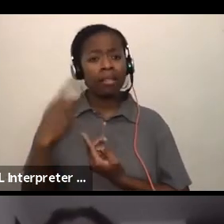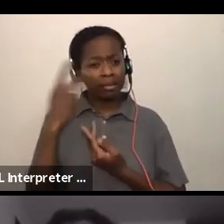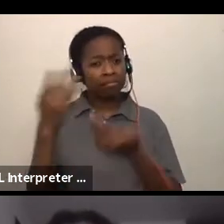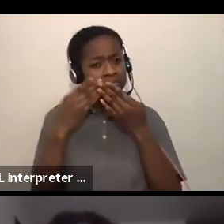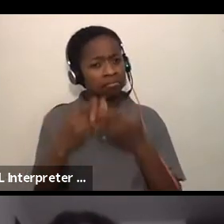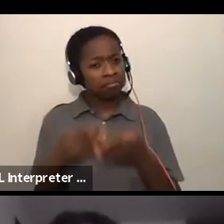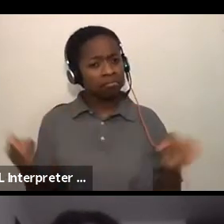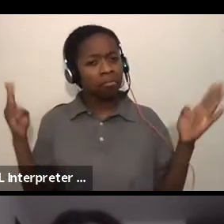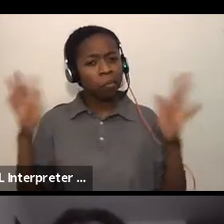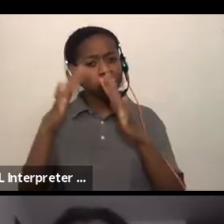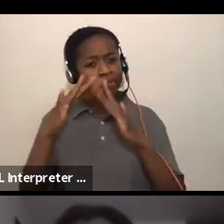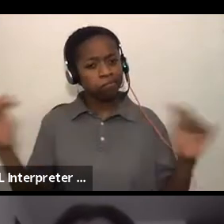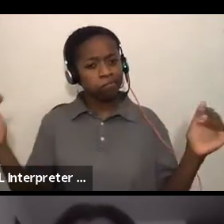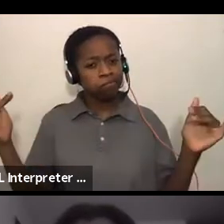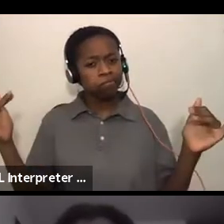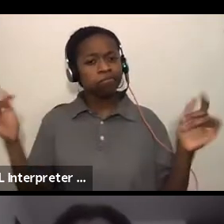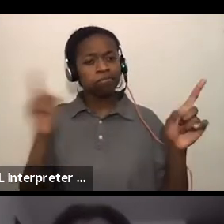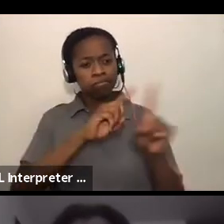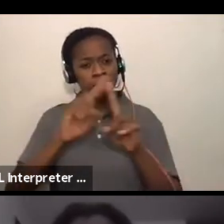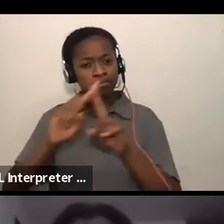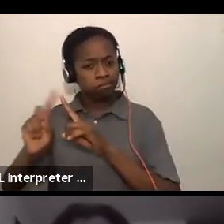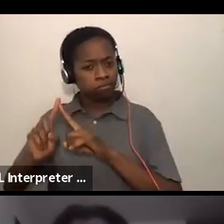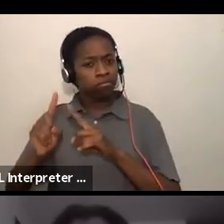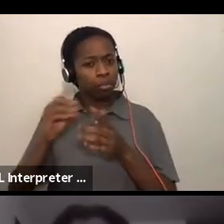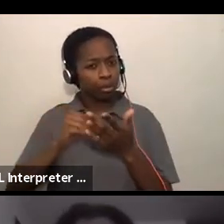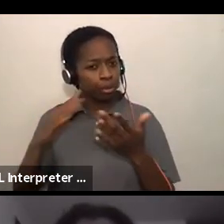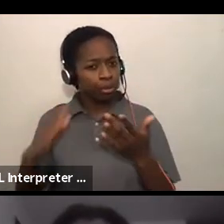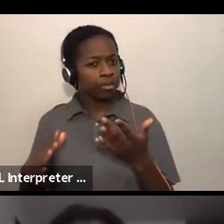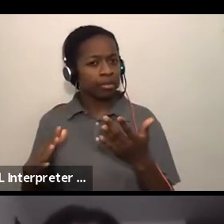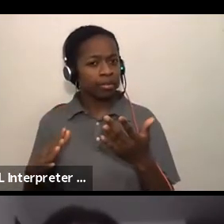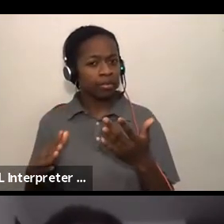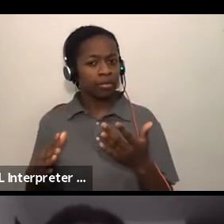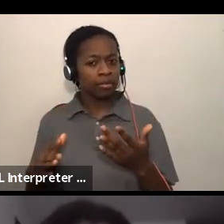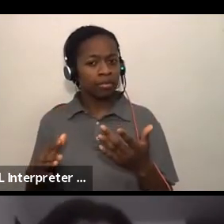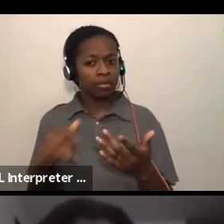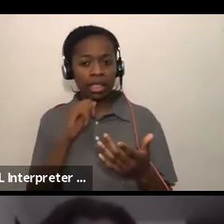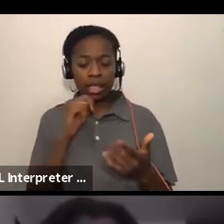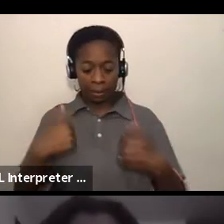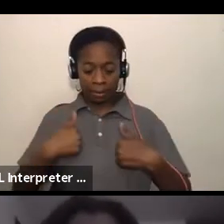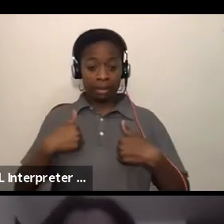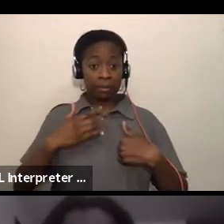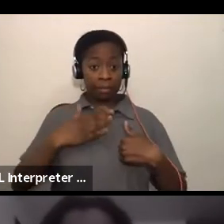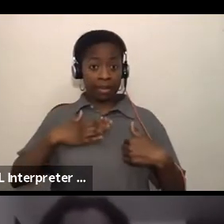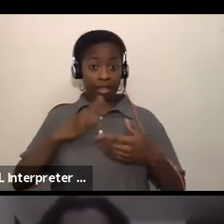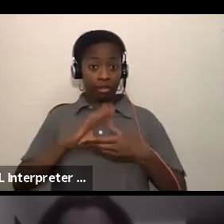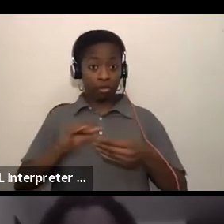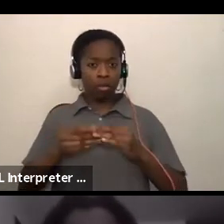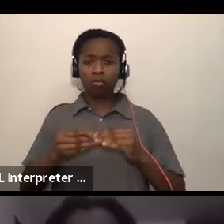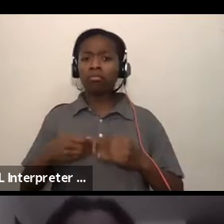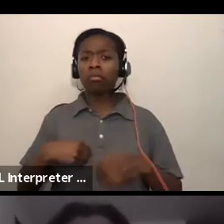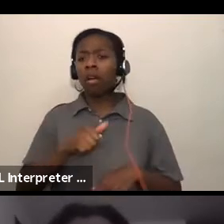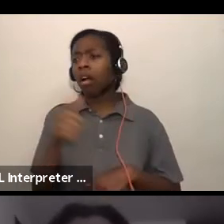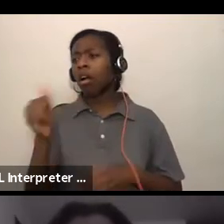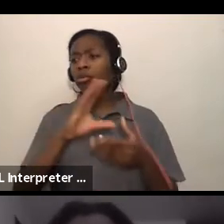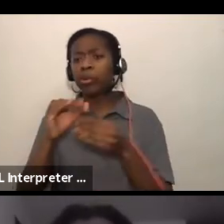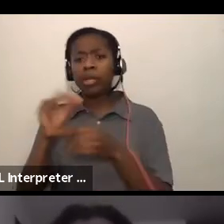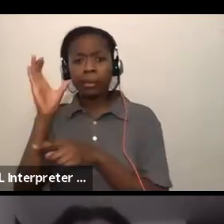a melting pot of different students. You know, I wasn't just speaking my story. I was hearing other